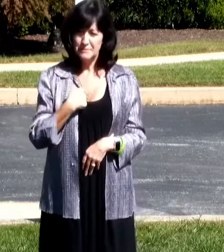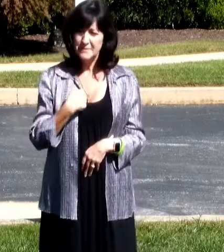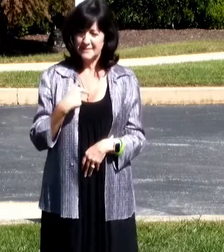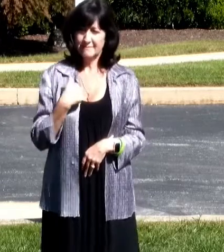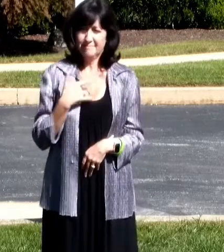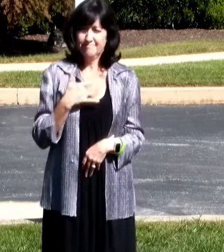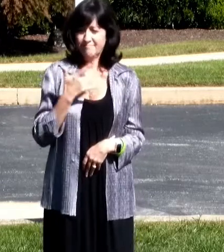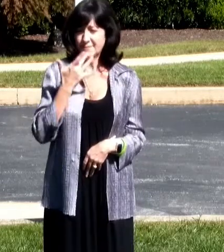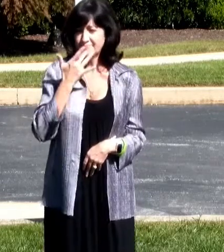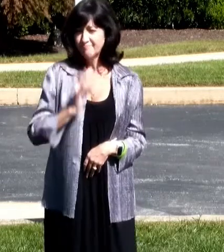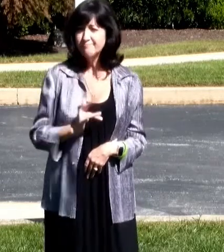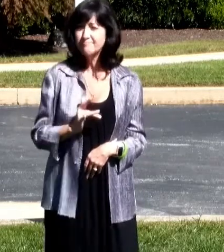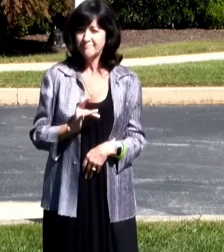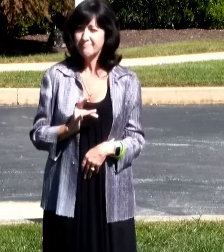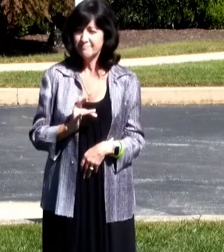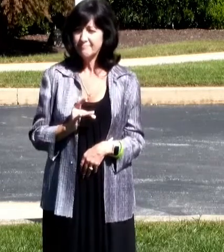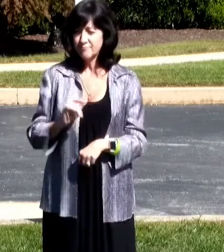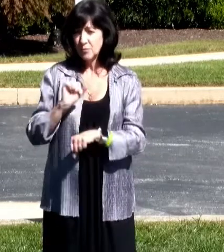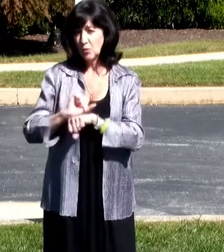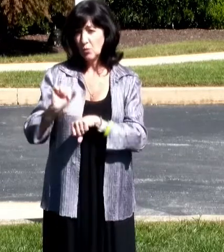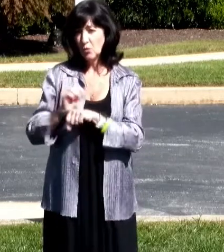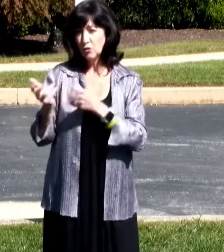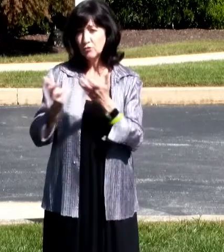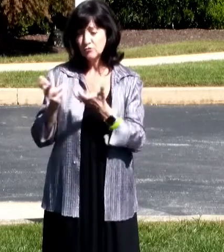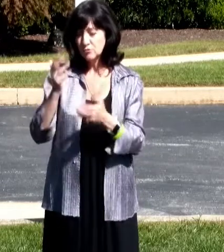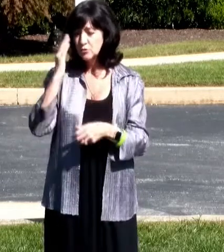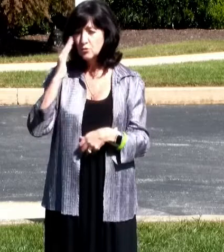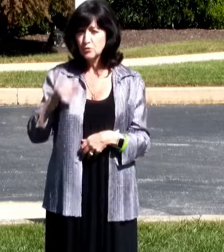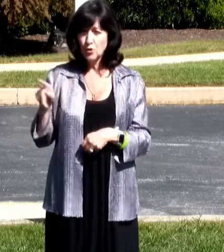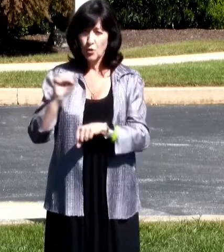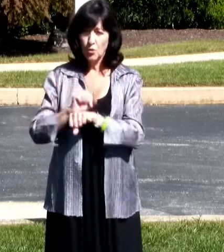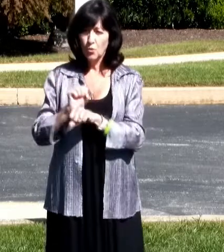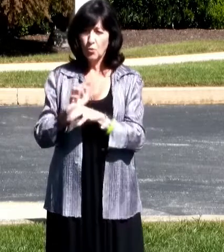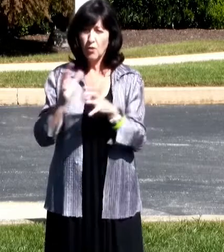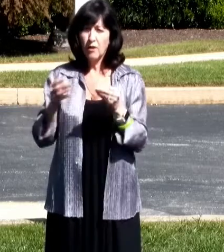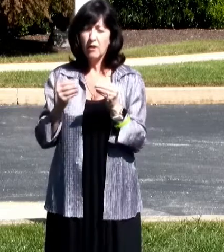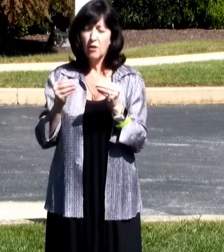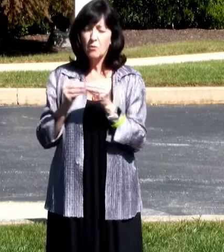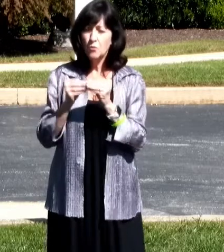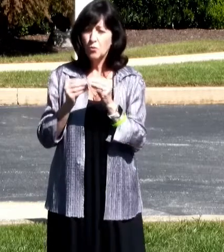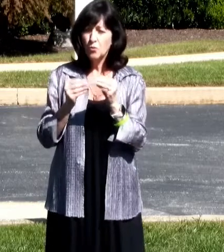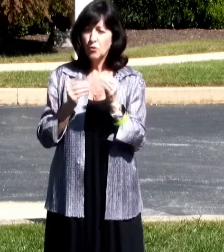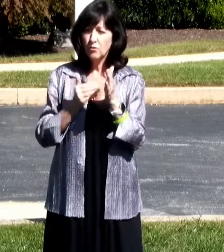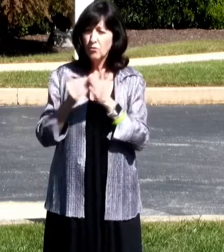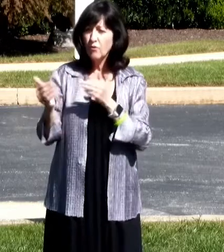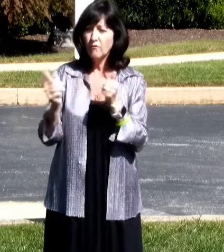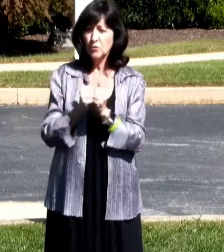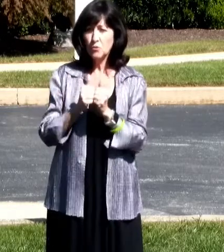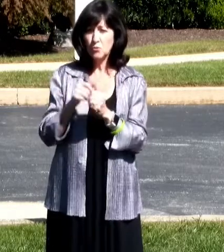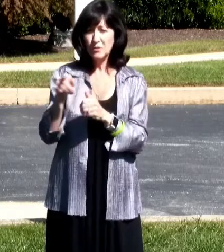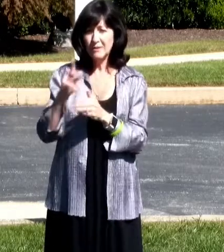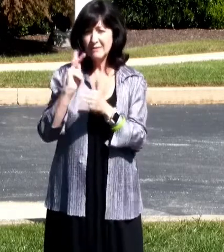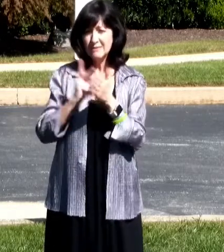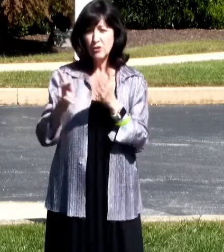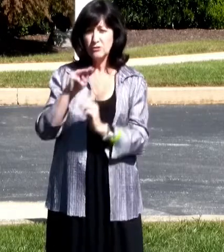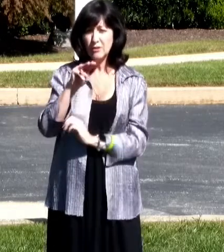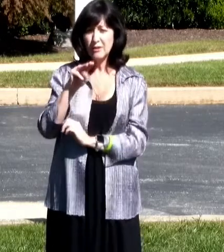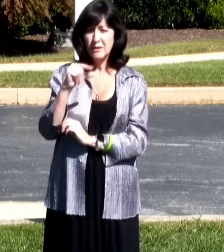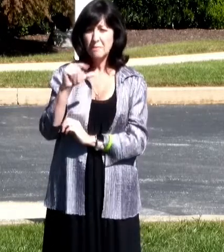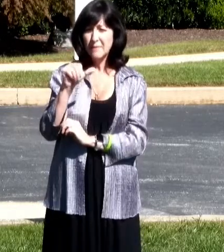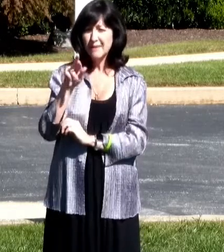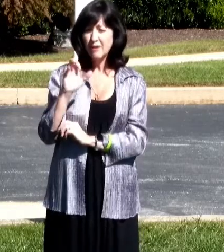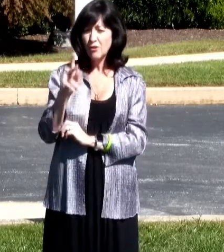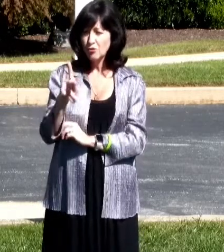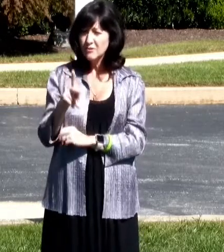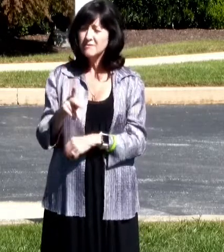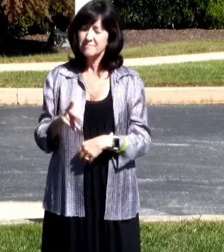directly. I know he works a lot more with Secretary McGarrick and others, but he's just been an incredible partner in the legislature, and